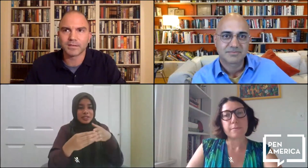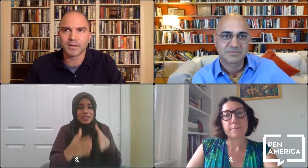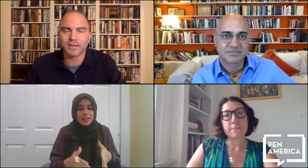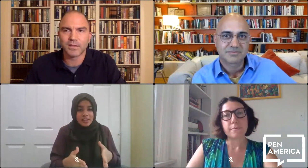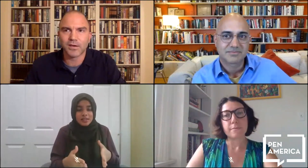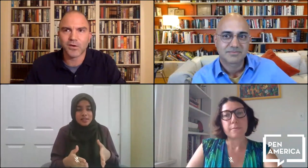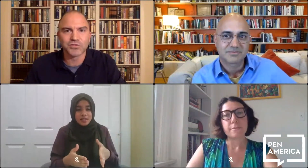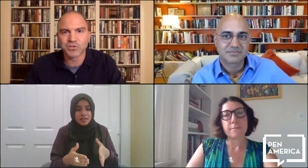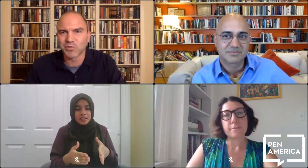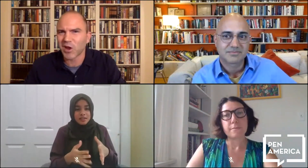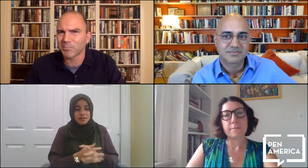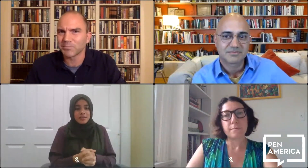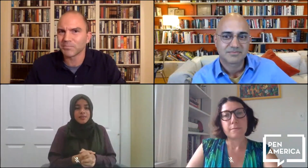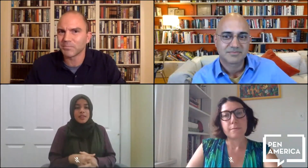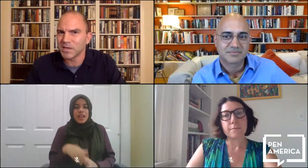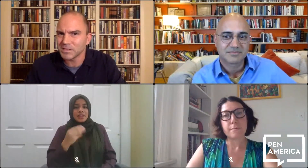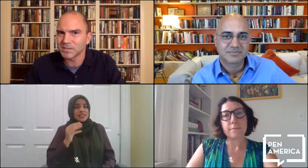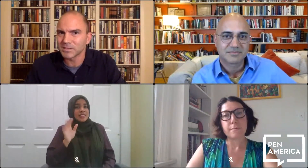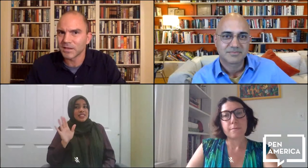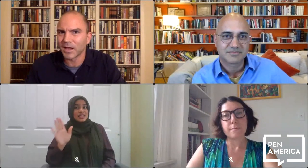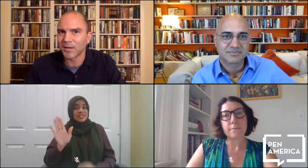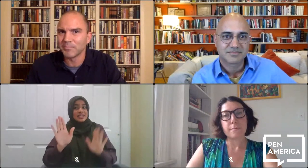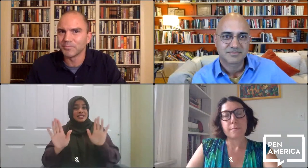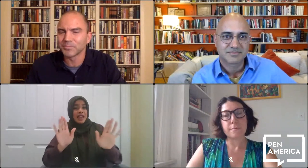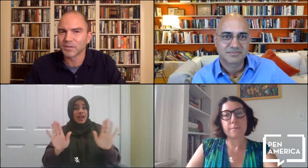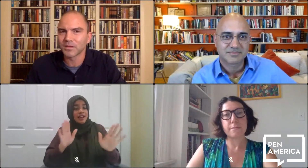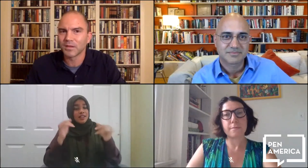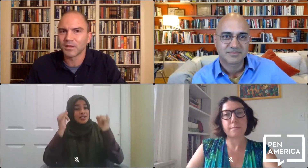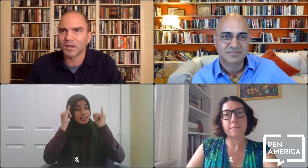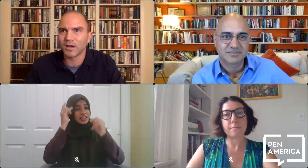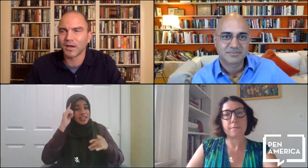and their interests were not peace.